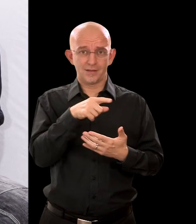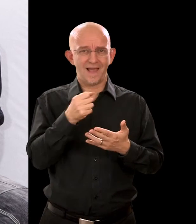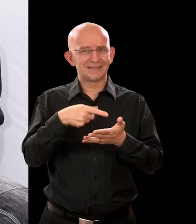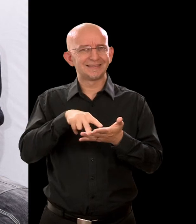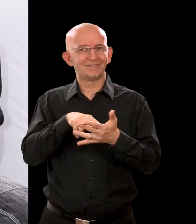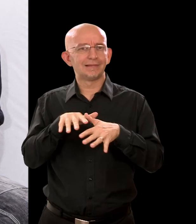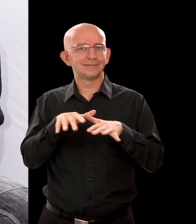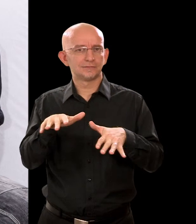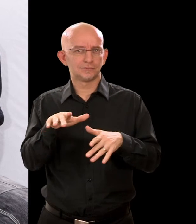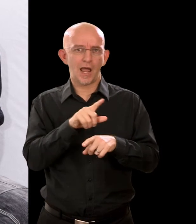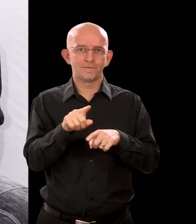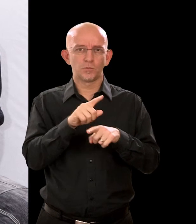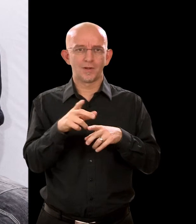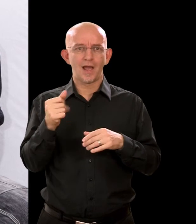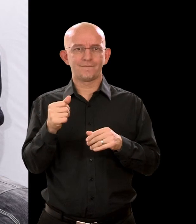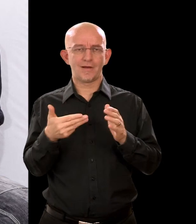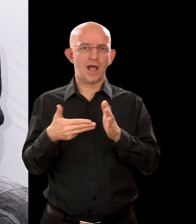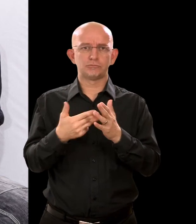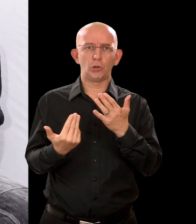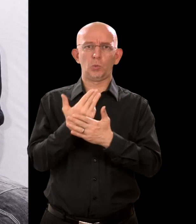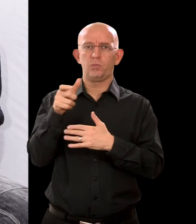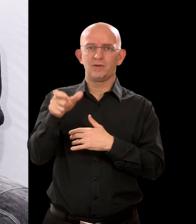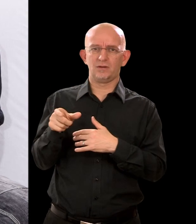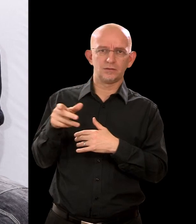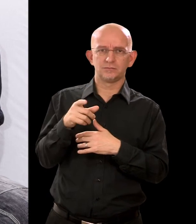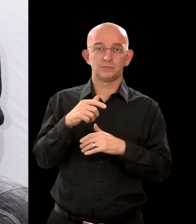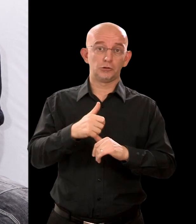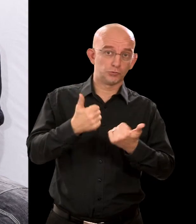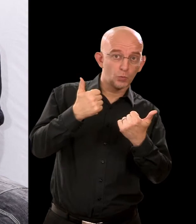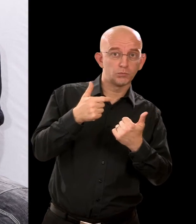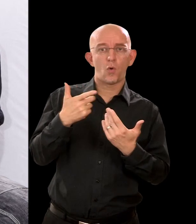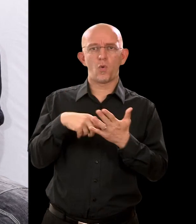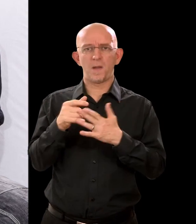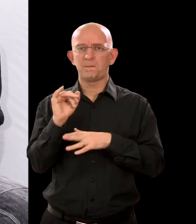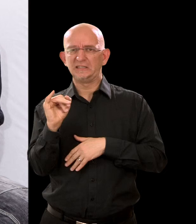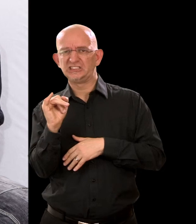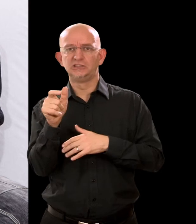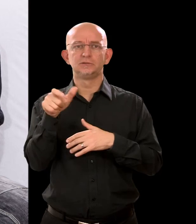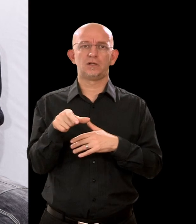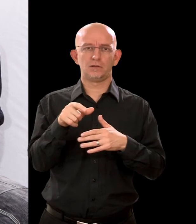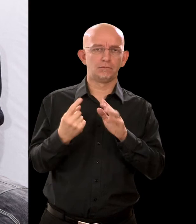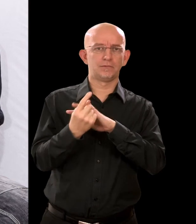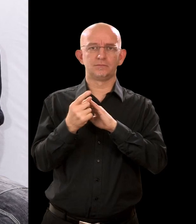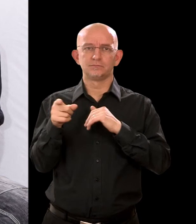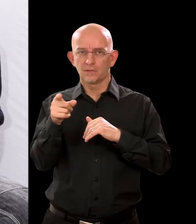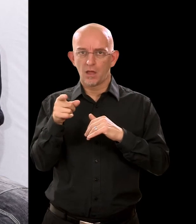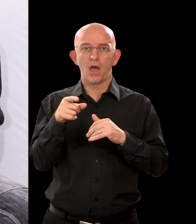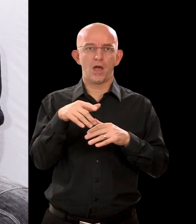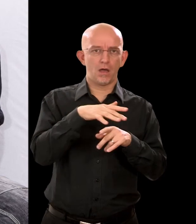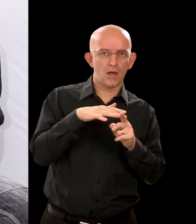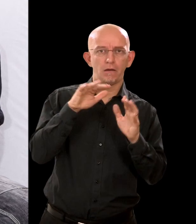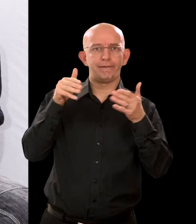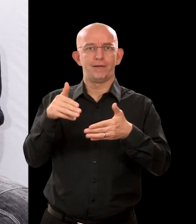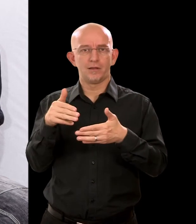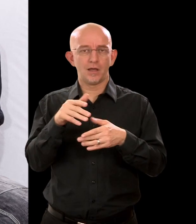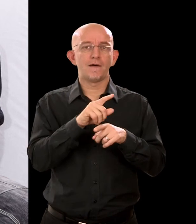the TV show, and every week they'd probably have an extra new character, either good or bad, show up, which the episode would be based around, and then